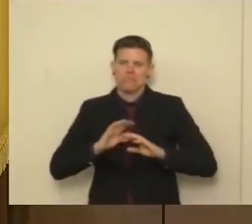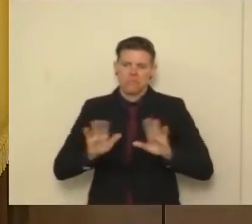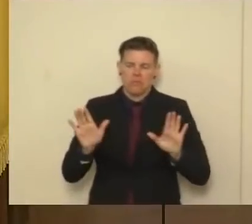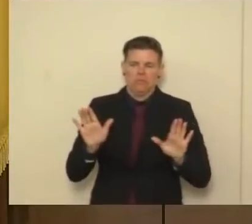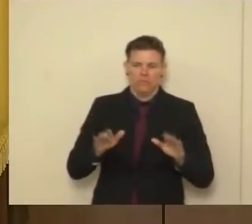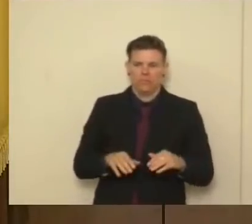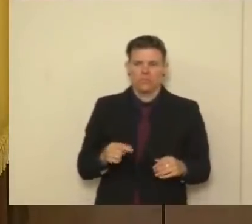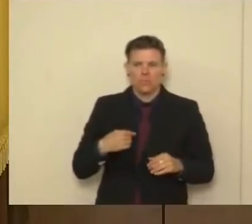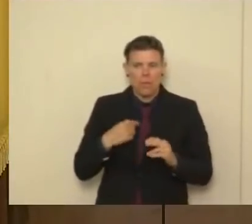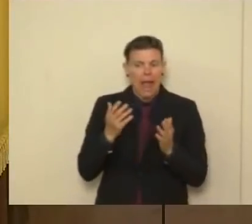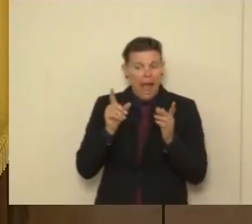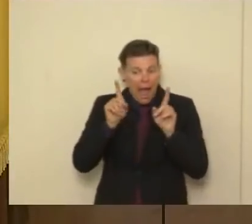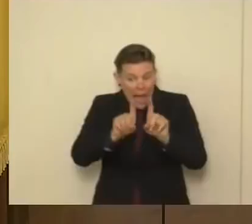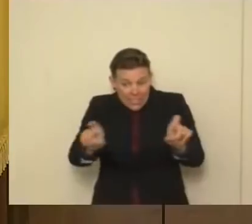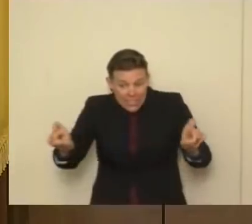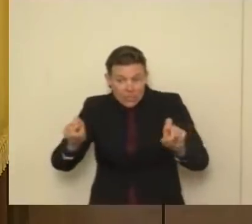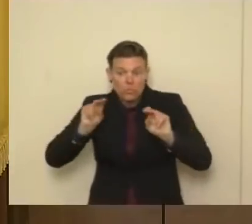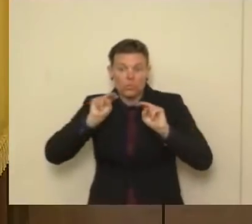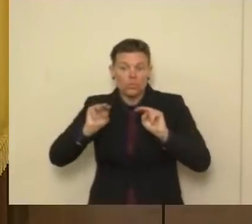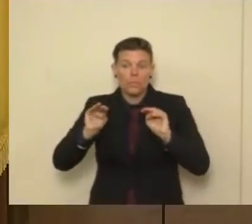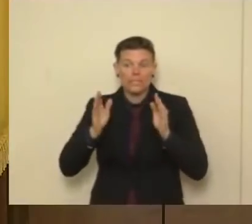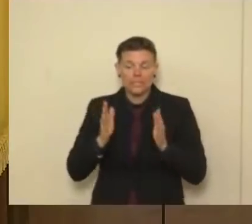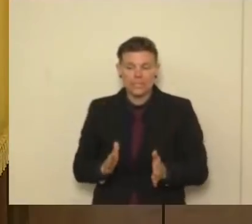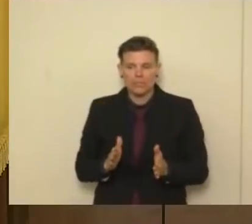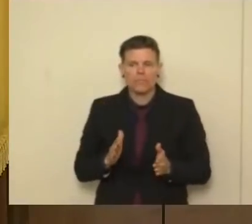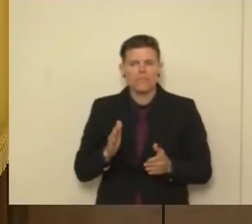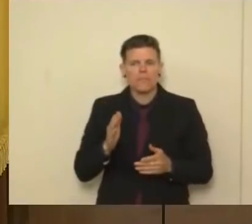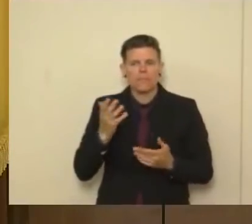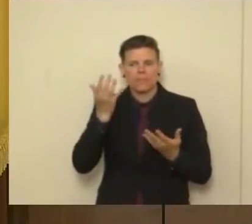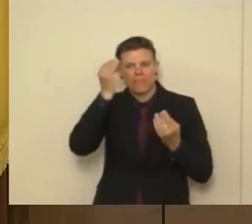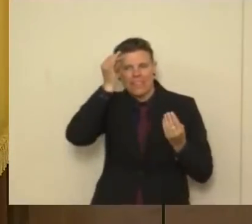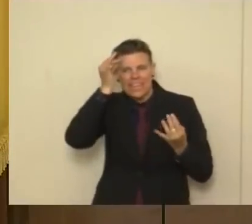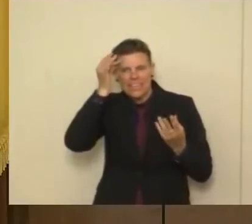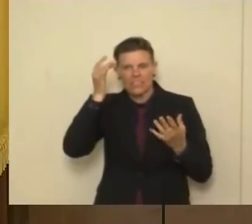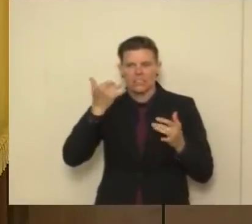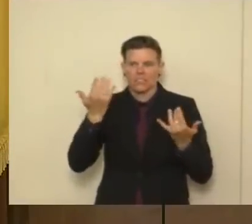New Mexicans, think about a staycation.